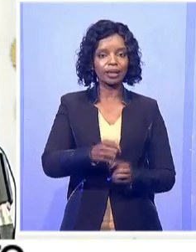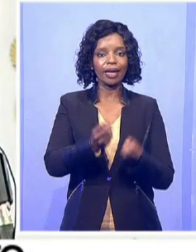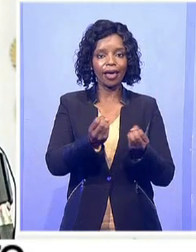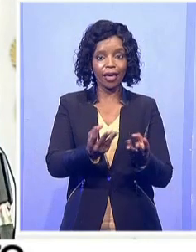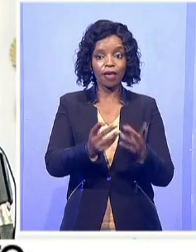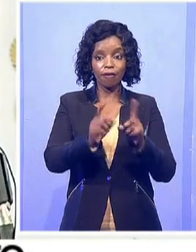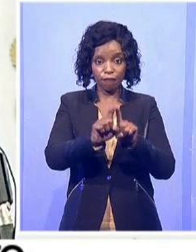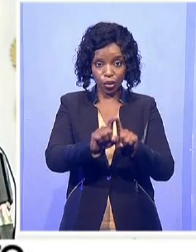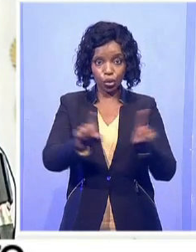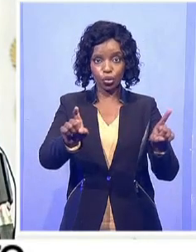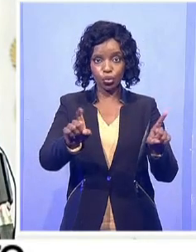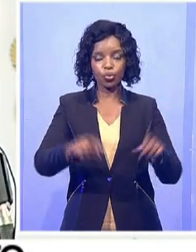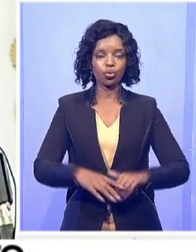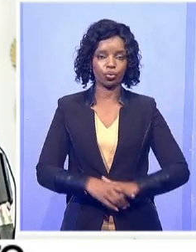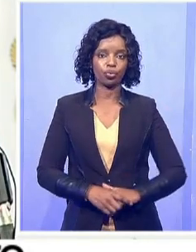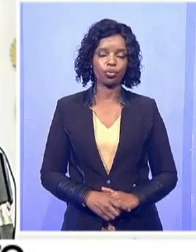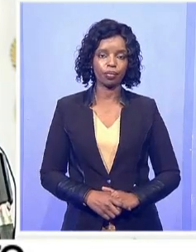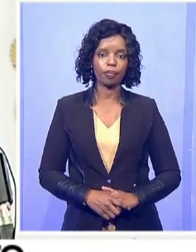But this Act,